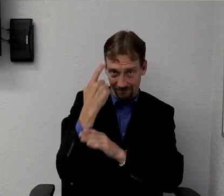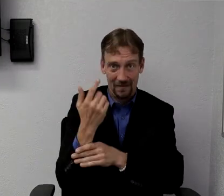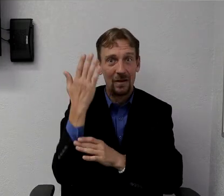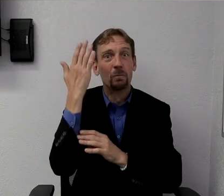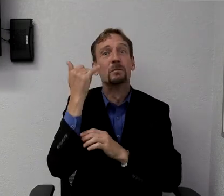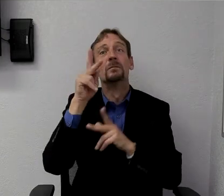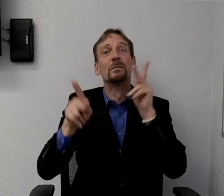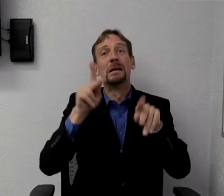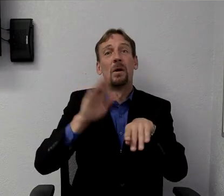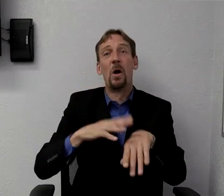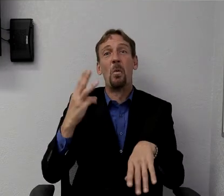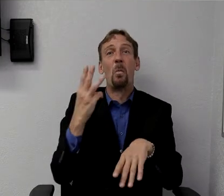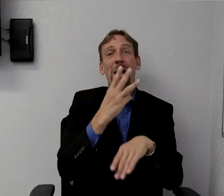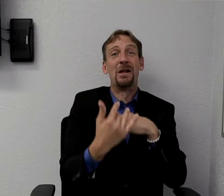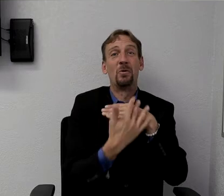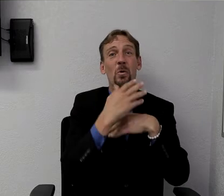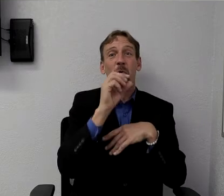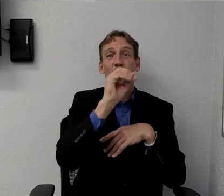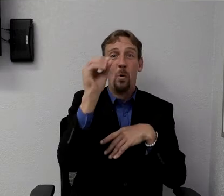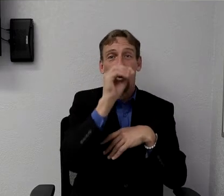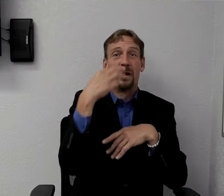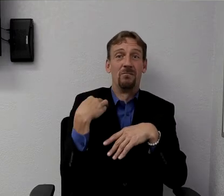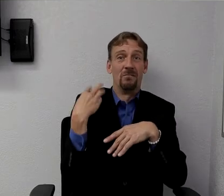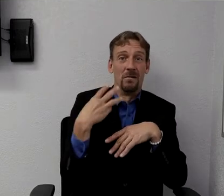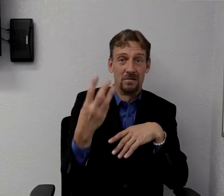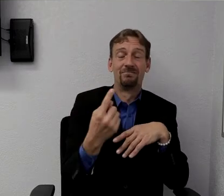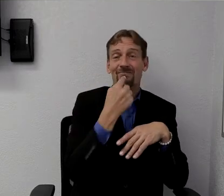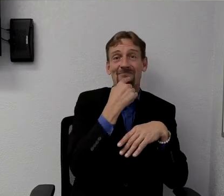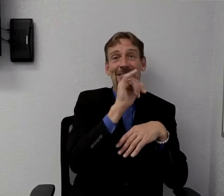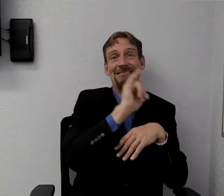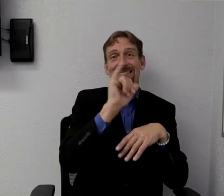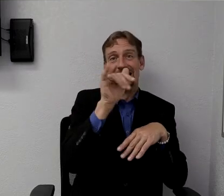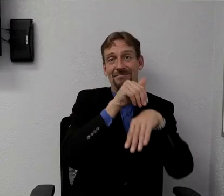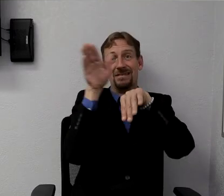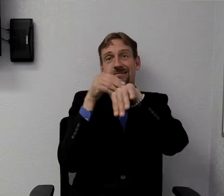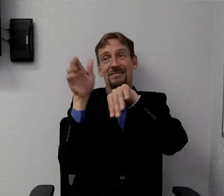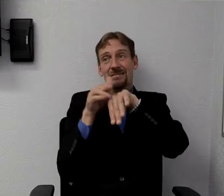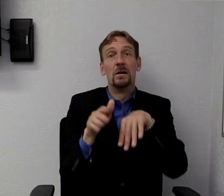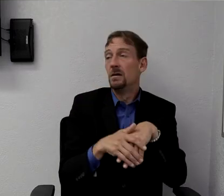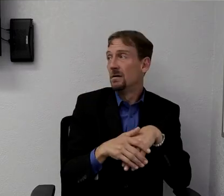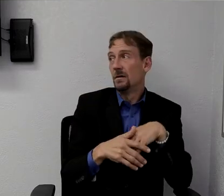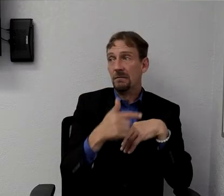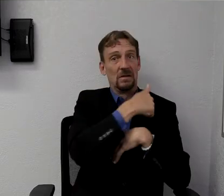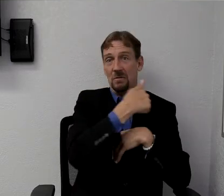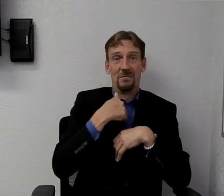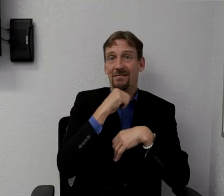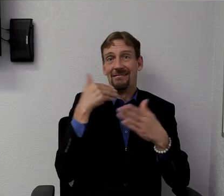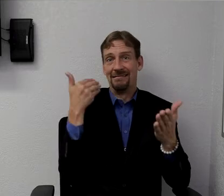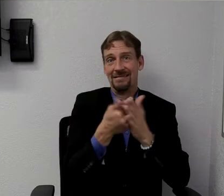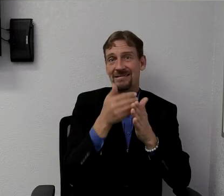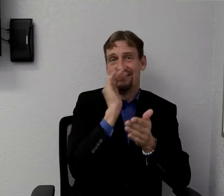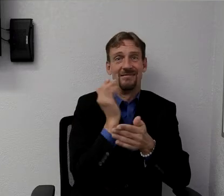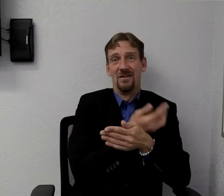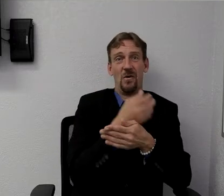and Washington governors have promised the same thing, that we're not near the surge yet. We may have 3 weeks